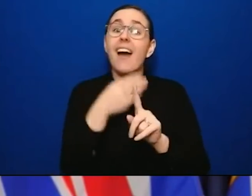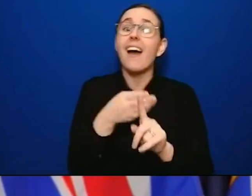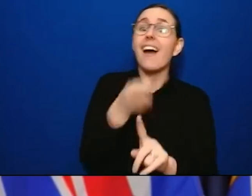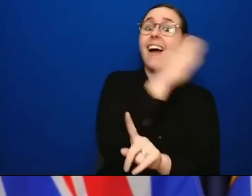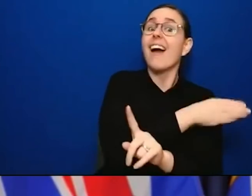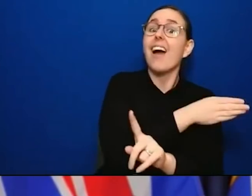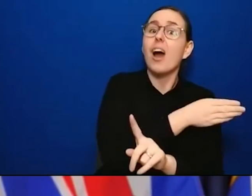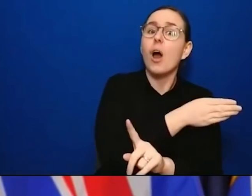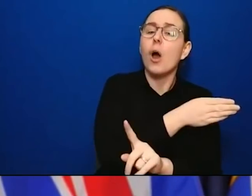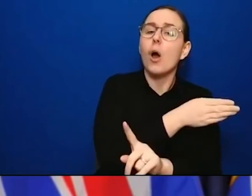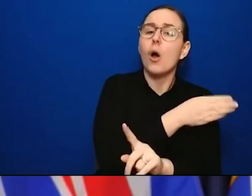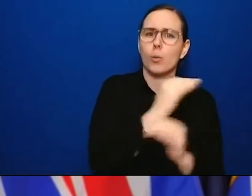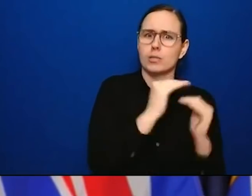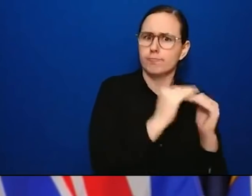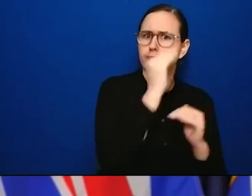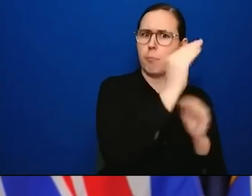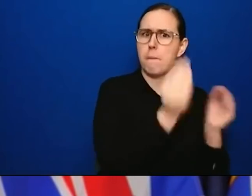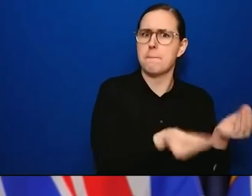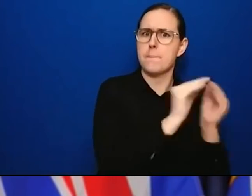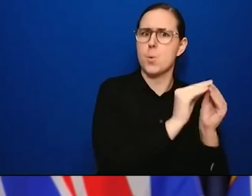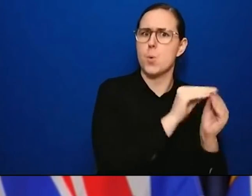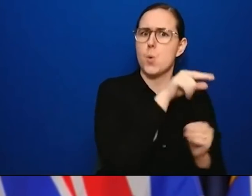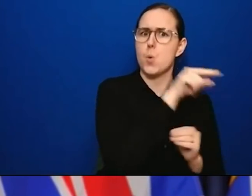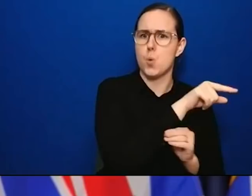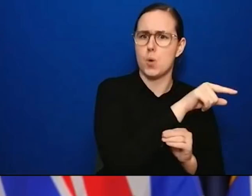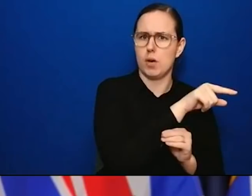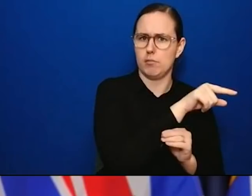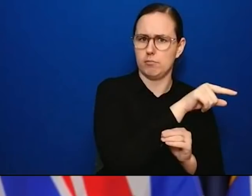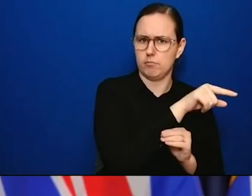14,579. February 7th to 13th,